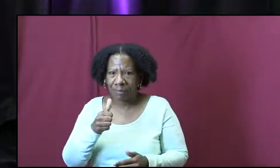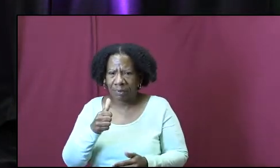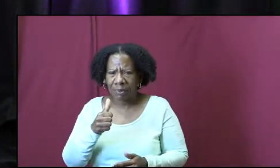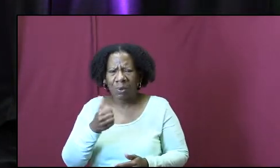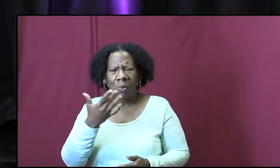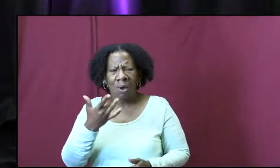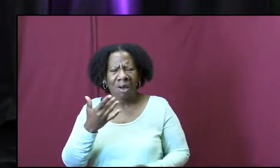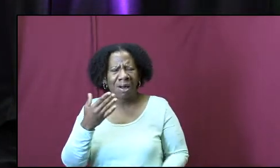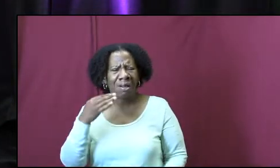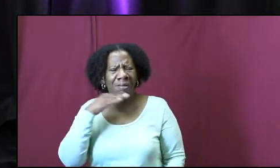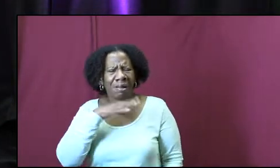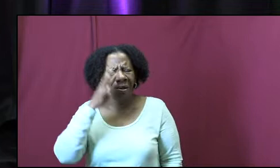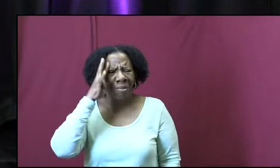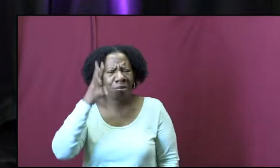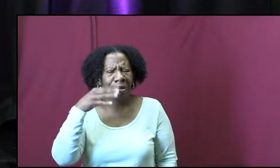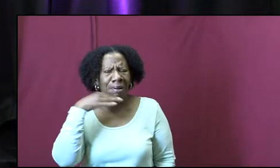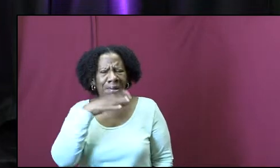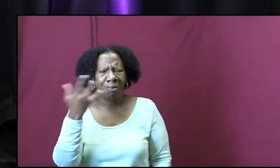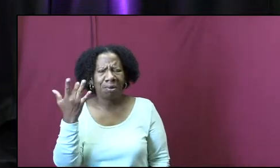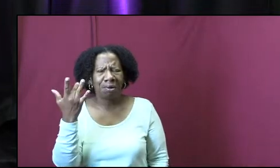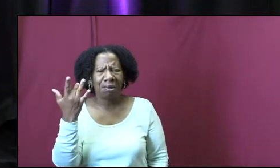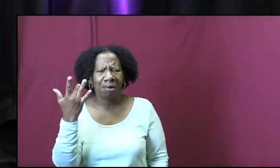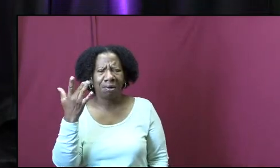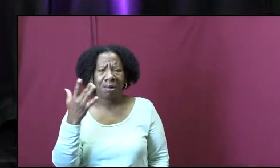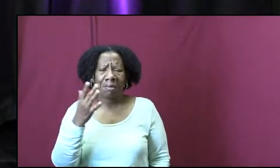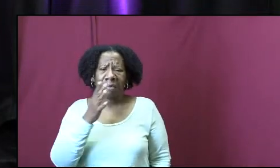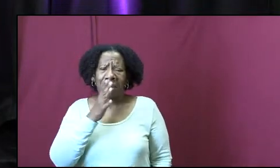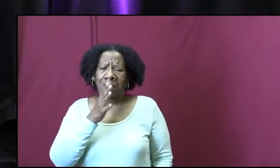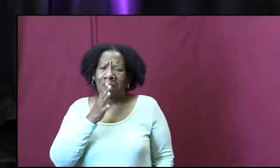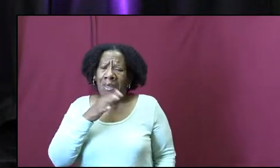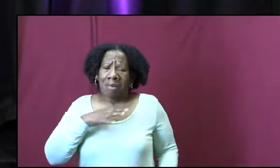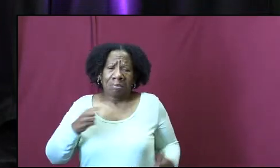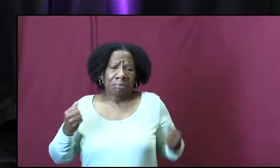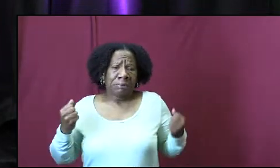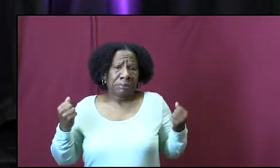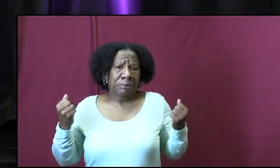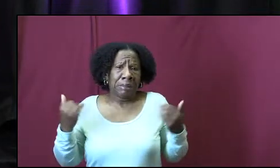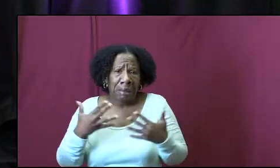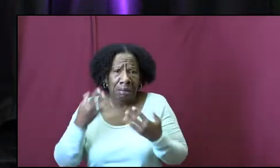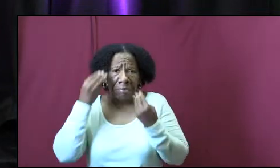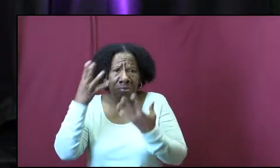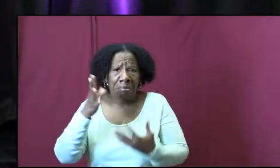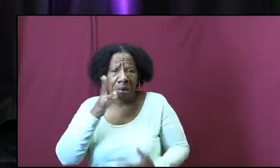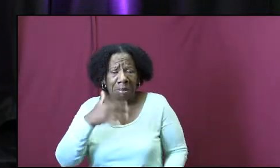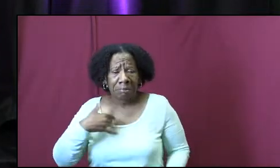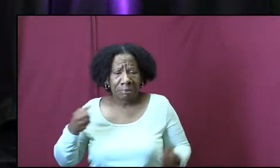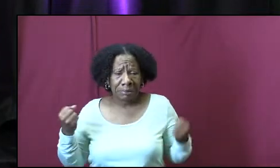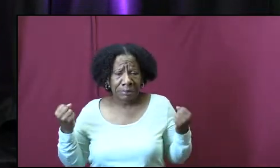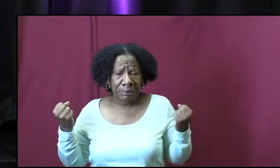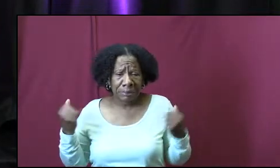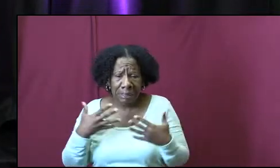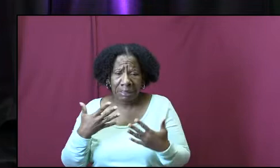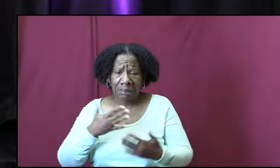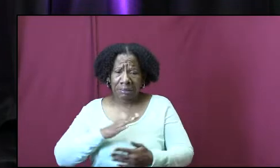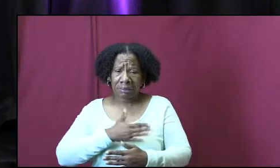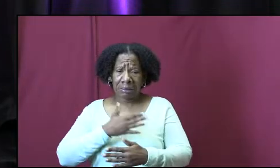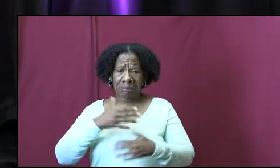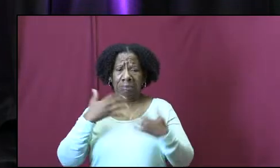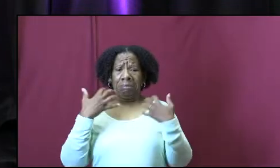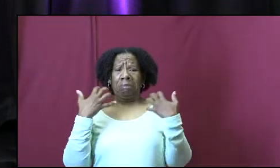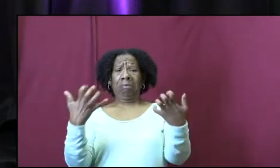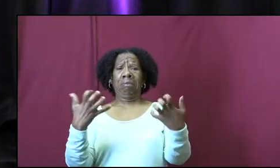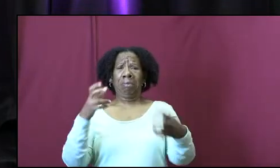that lie? I said, Mama, I'm afraid. I'm afraid to sing in front of all those